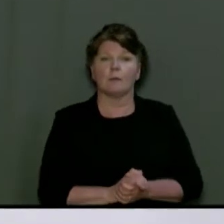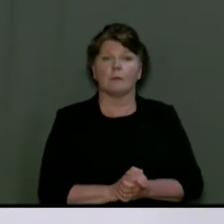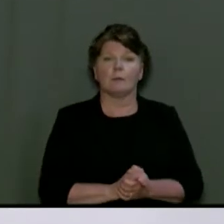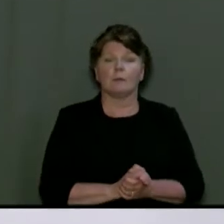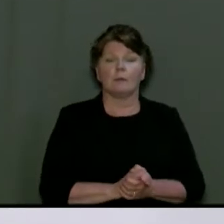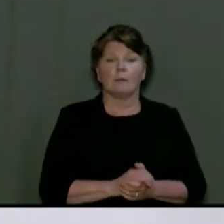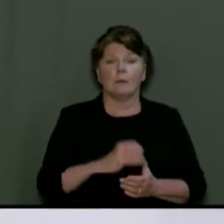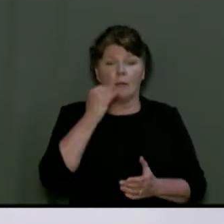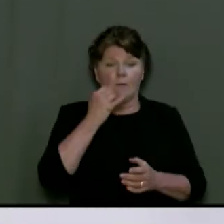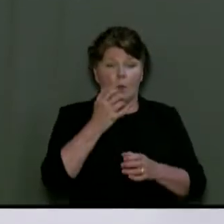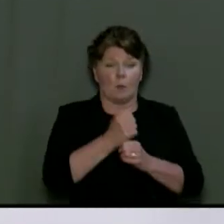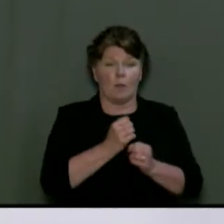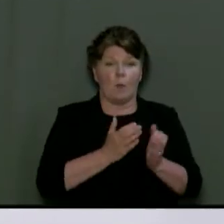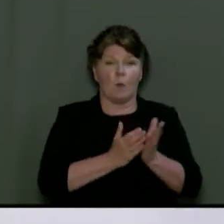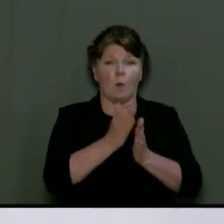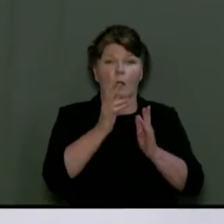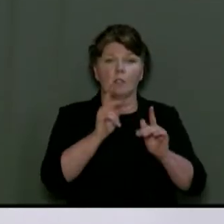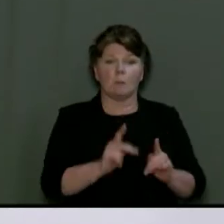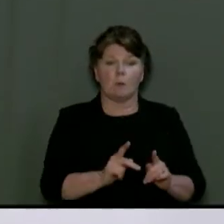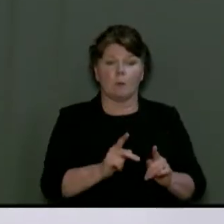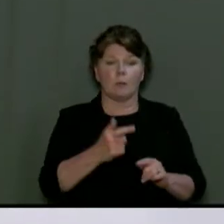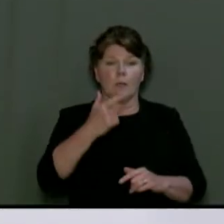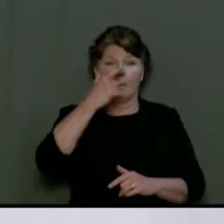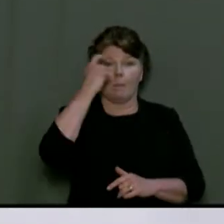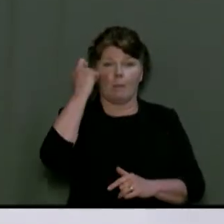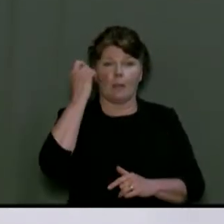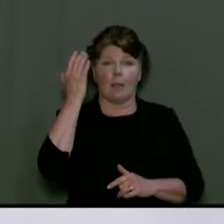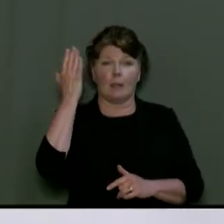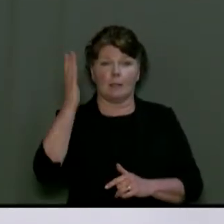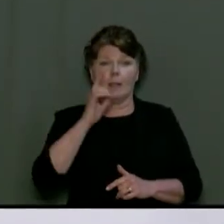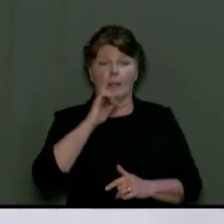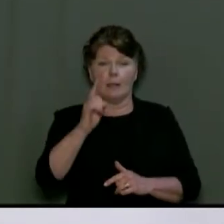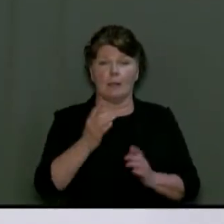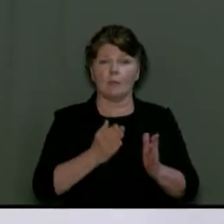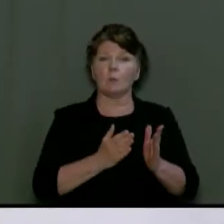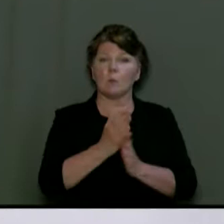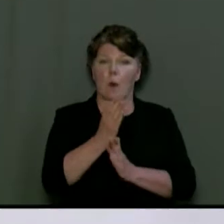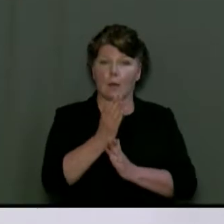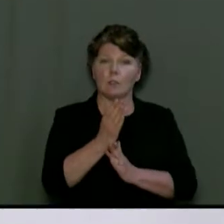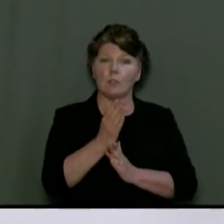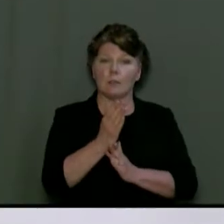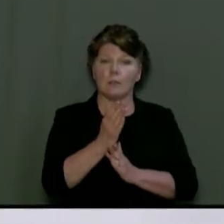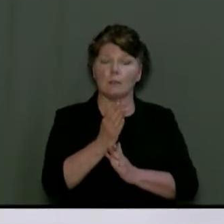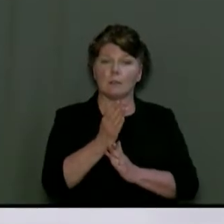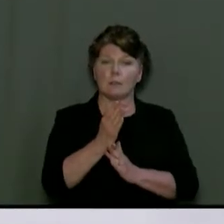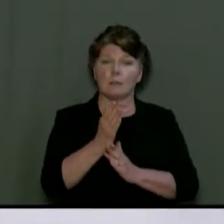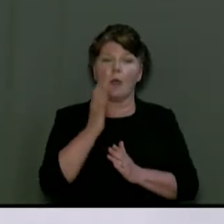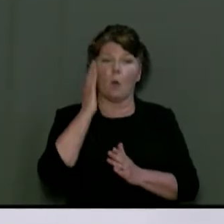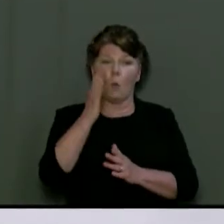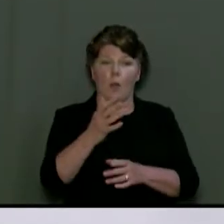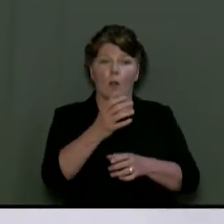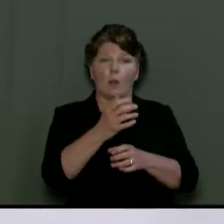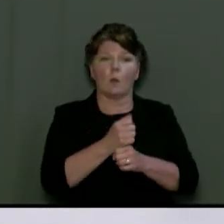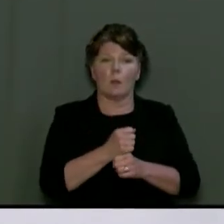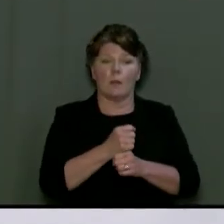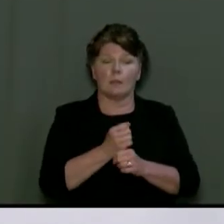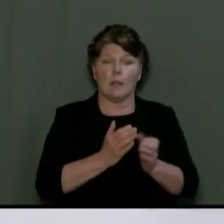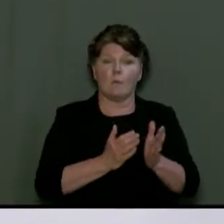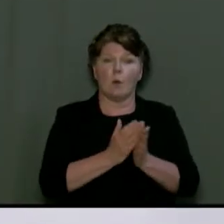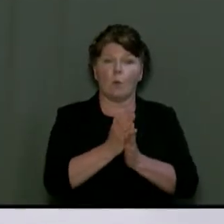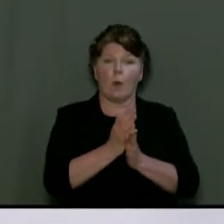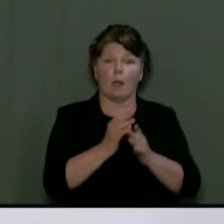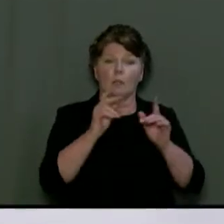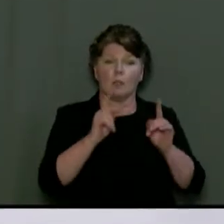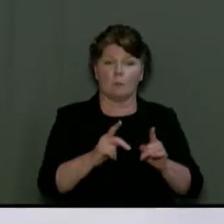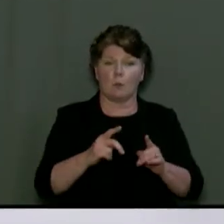who receives a righteous person because he is a righteous person, he will receive a righteous